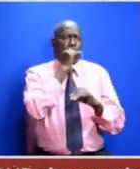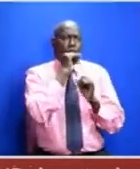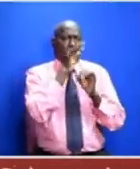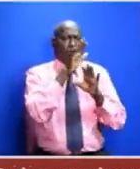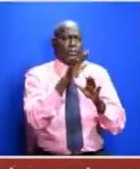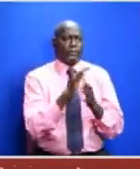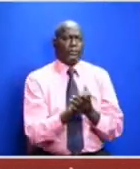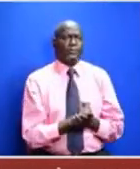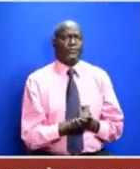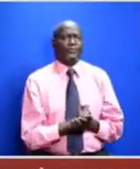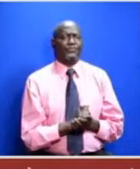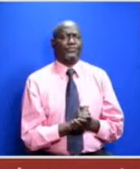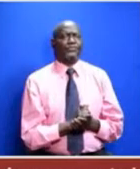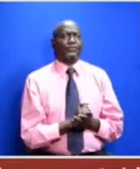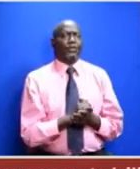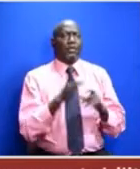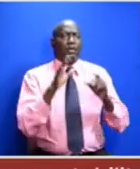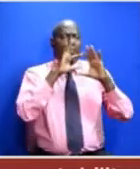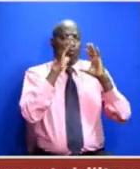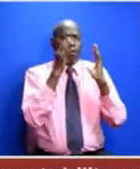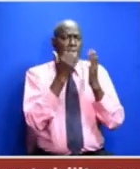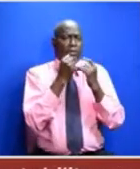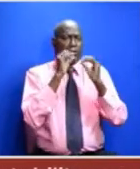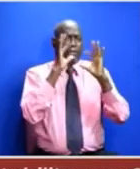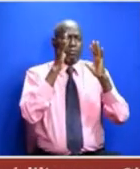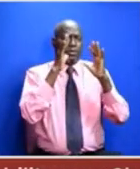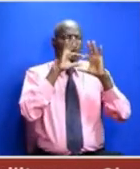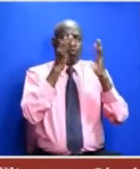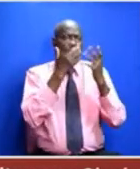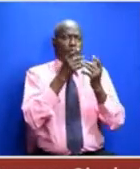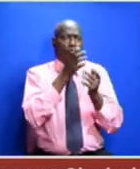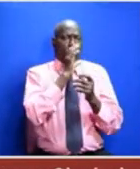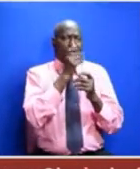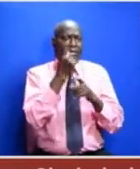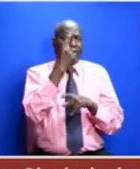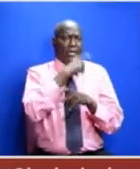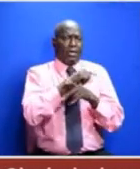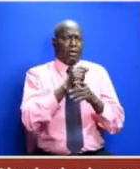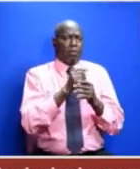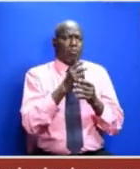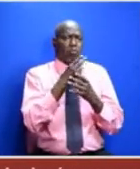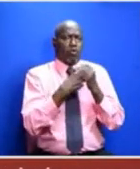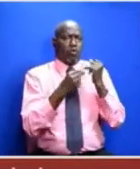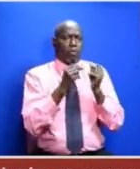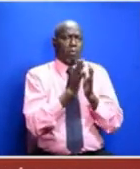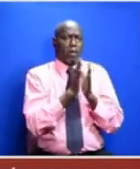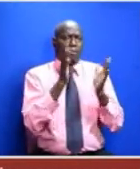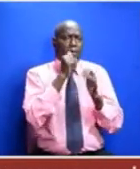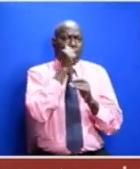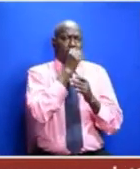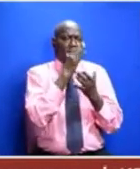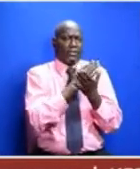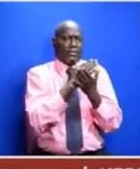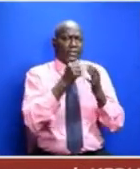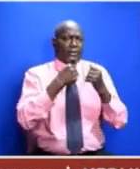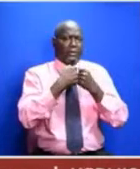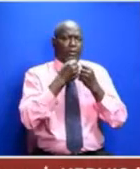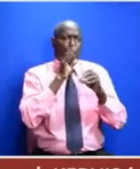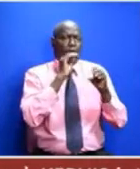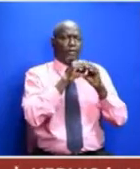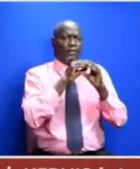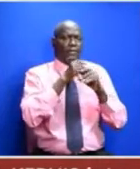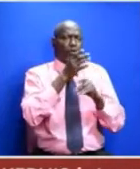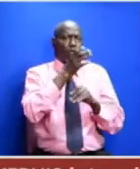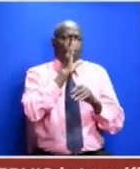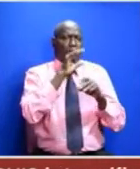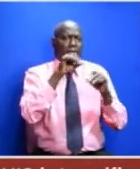Mungu awabariki. And as the world celebrates World Water Day this year, both the public and private sectors have been challenged to